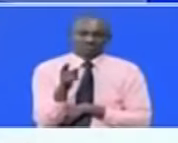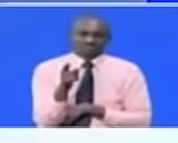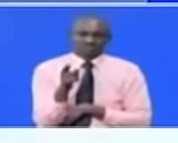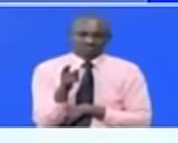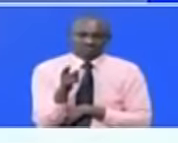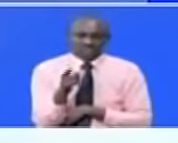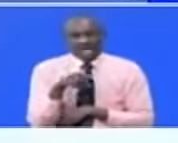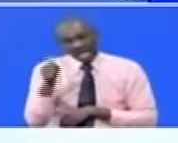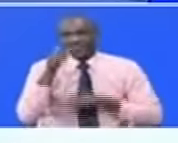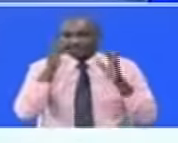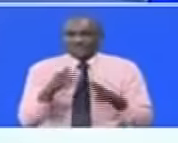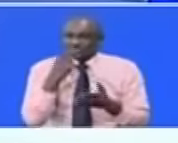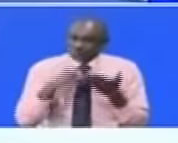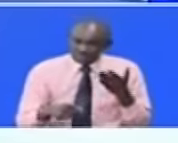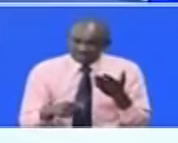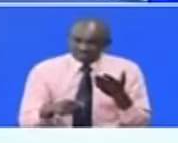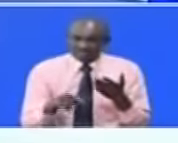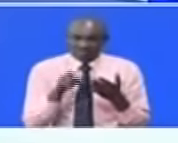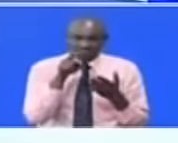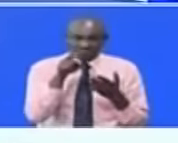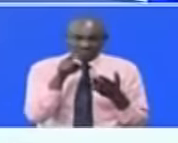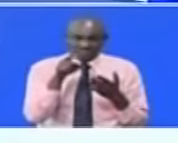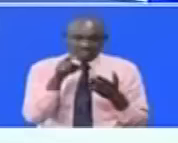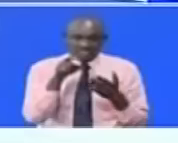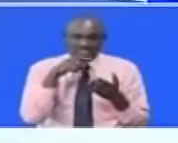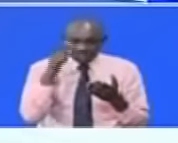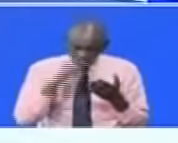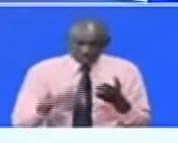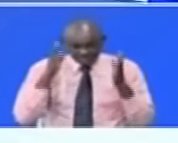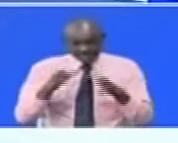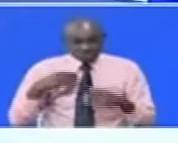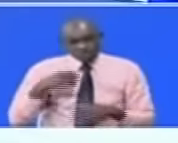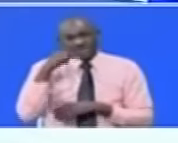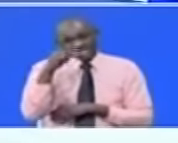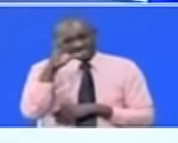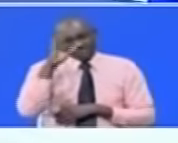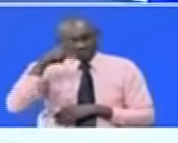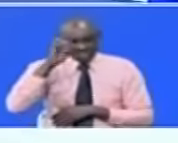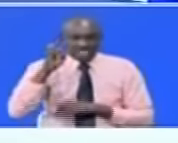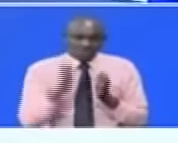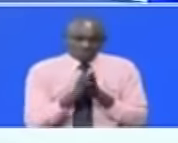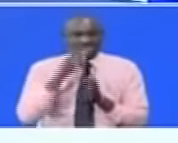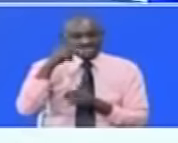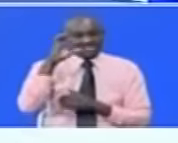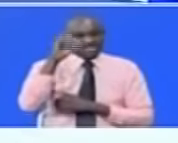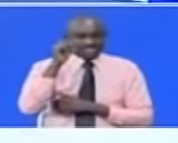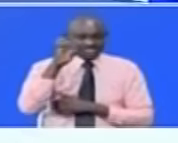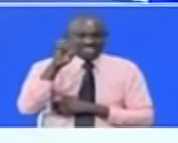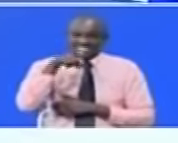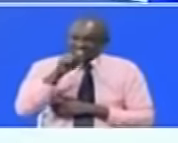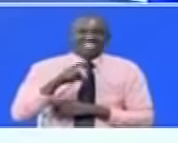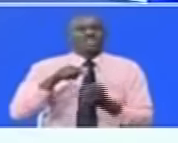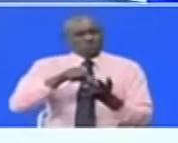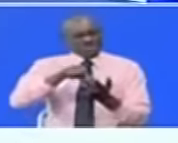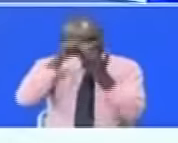Nixon Kipkorio, who said, issue and administer KCP and KCSE while Piondo who leak